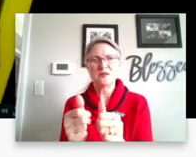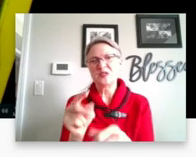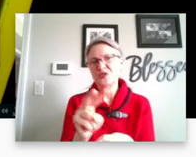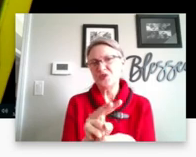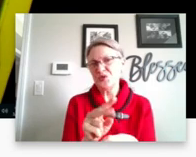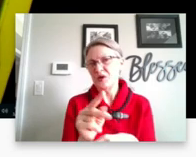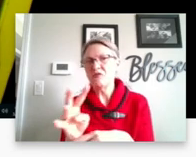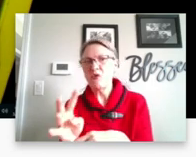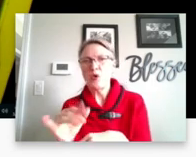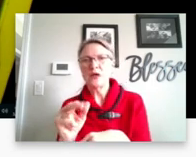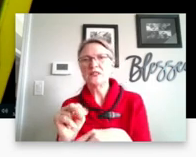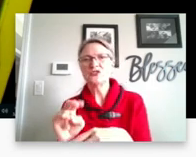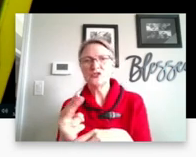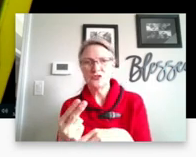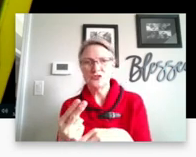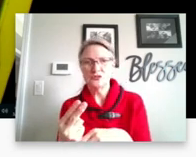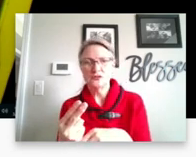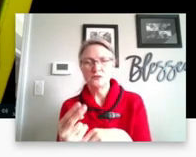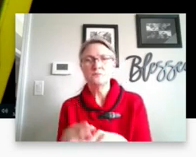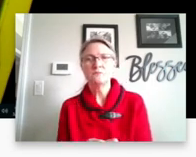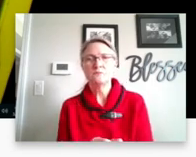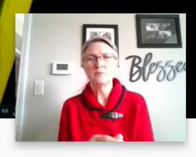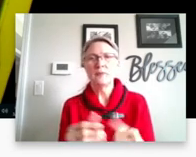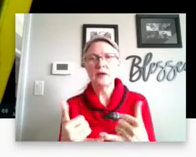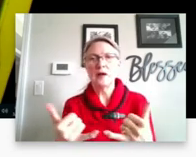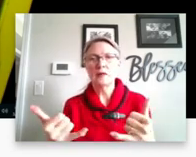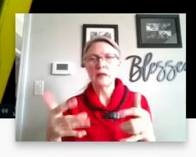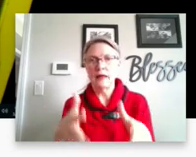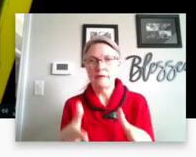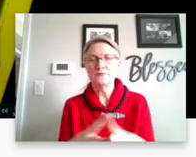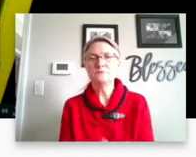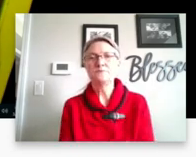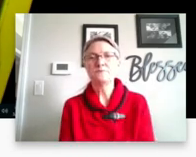4 inches of yarn left